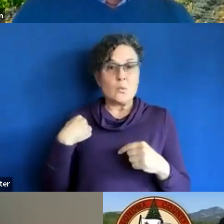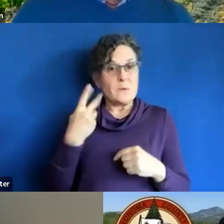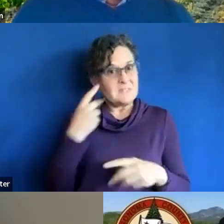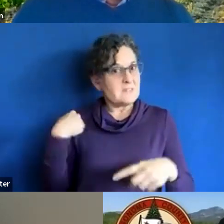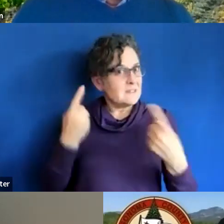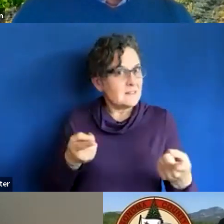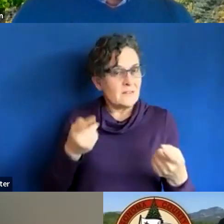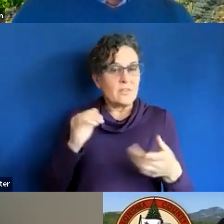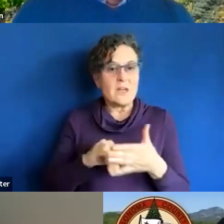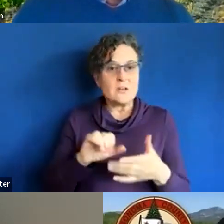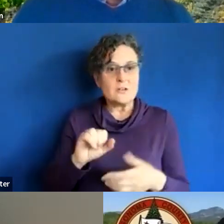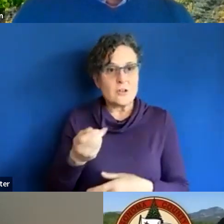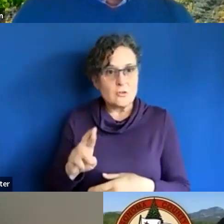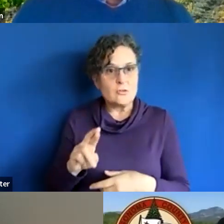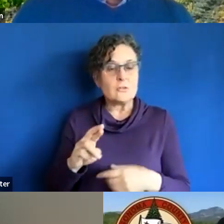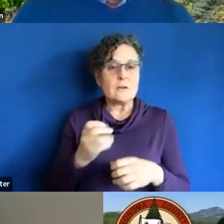outside.